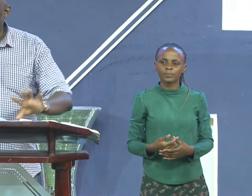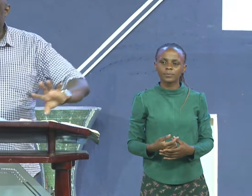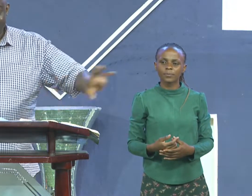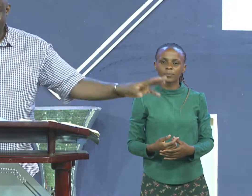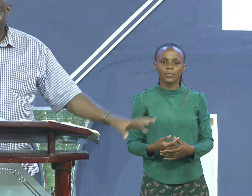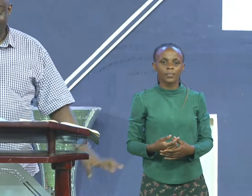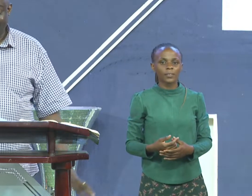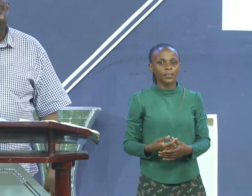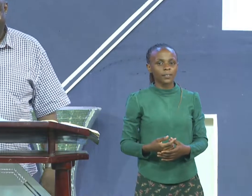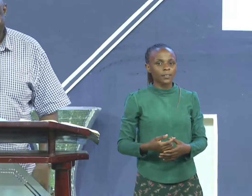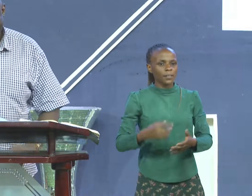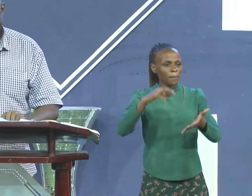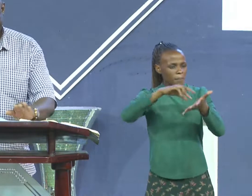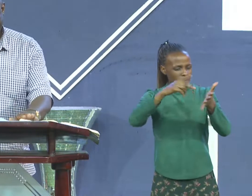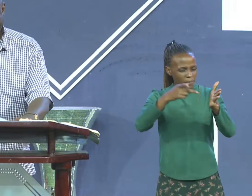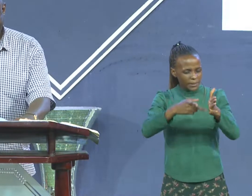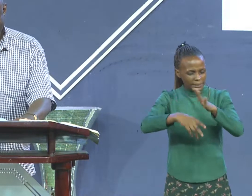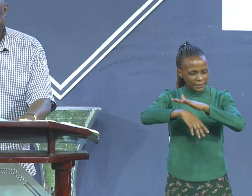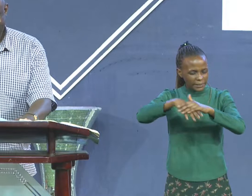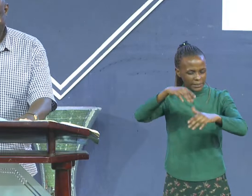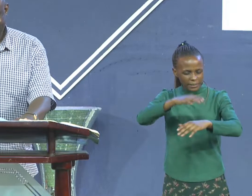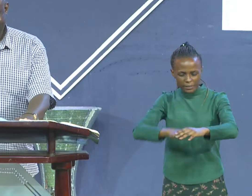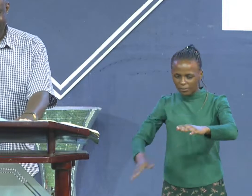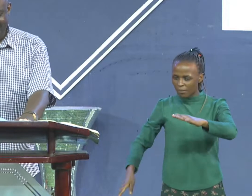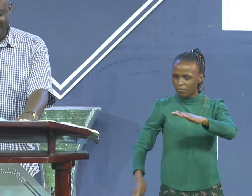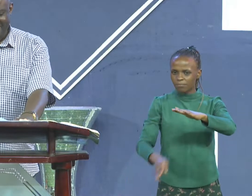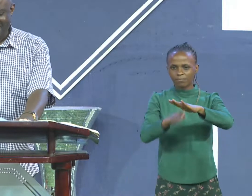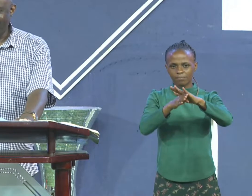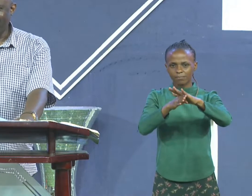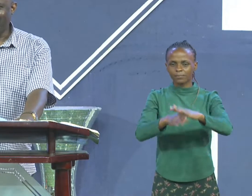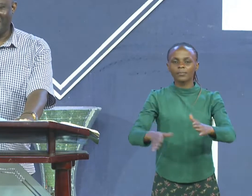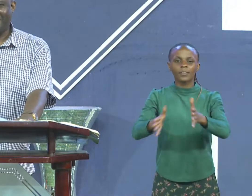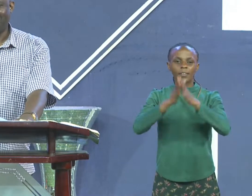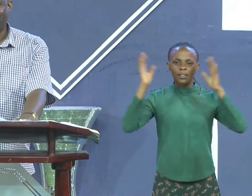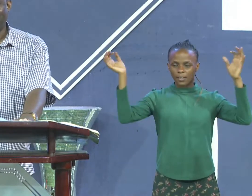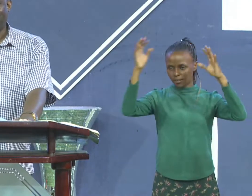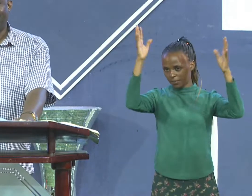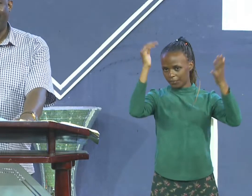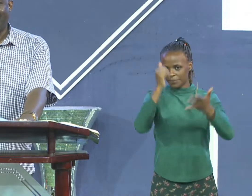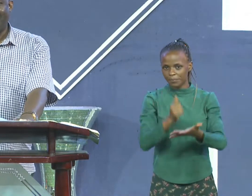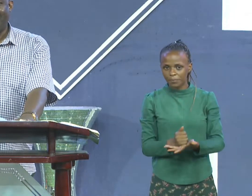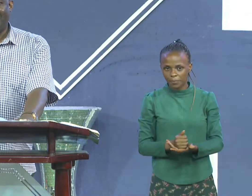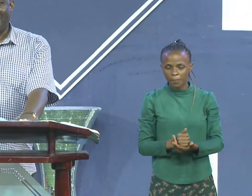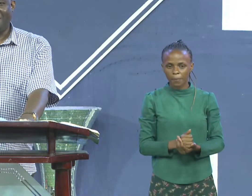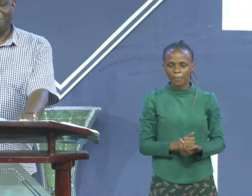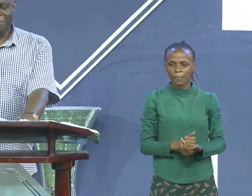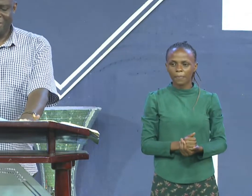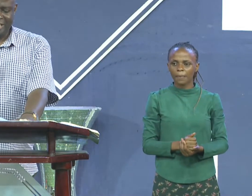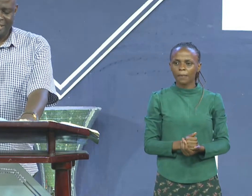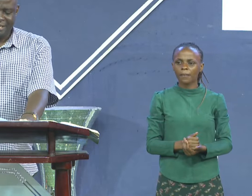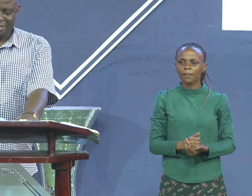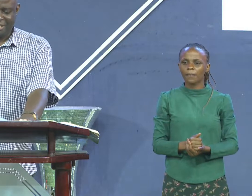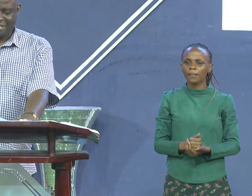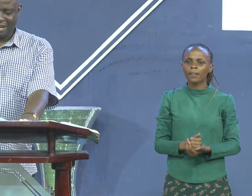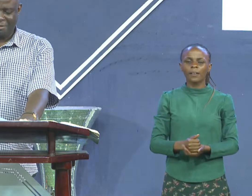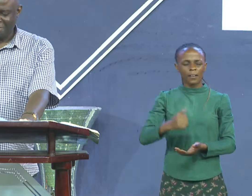Meaning, I think they didn't displace them. Hallelujah. Amen. I took